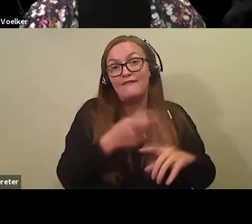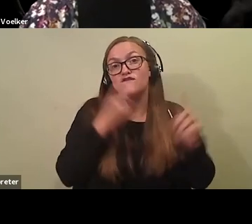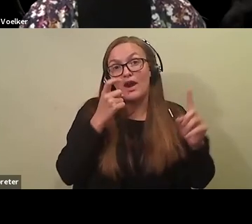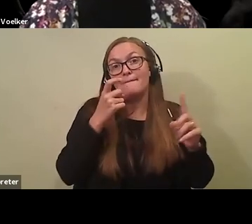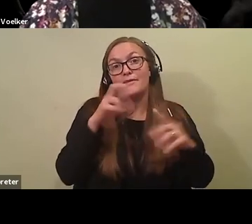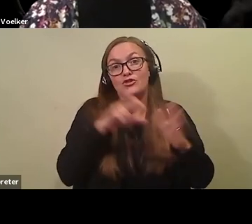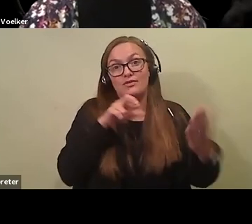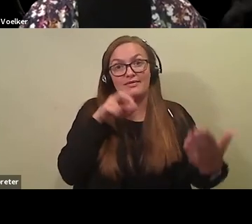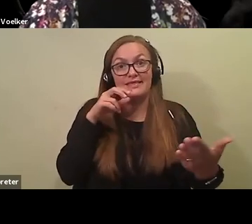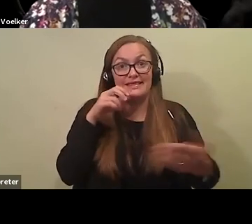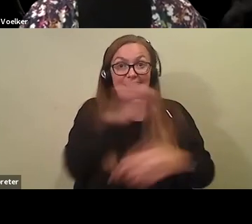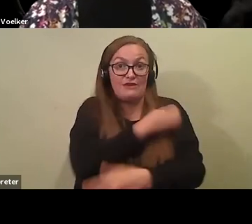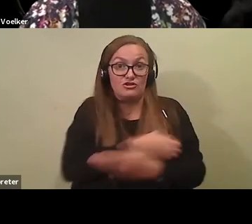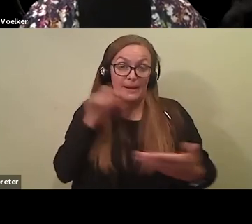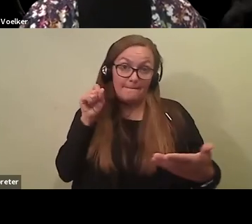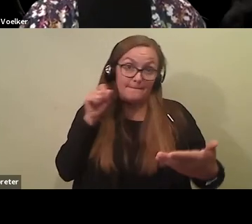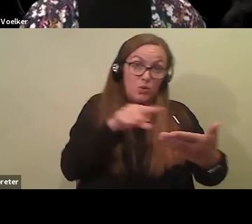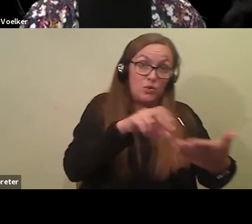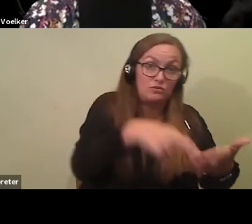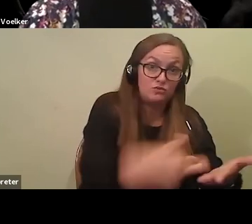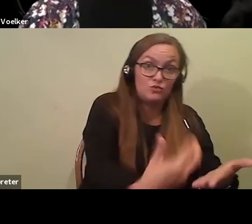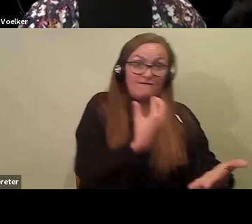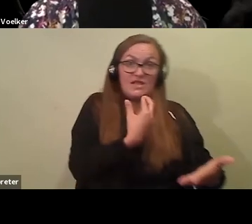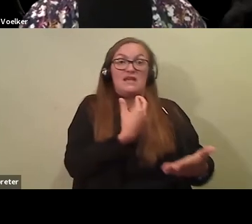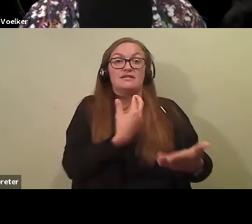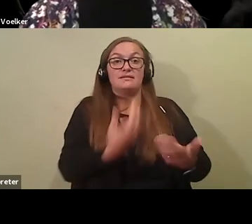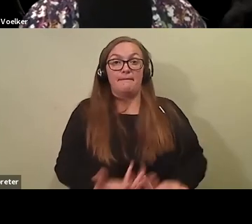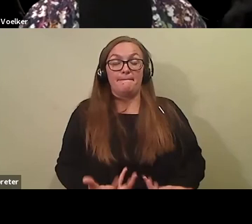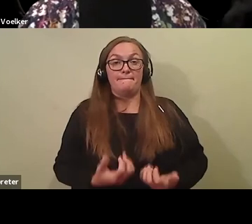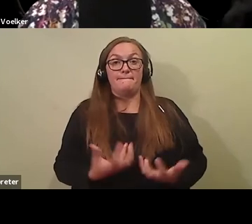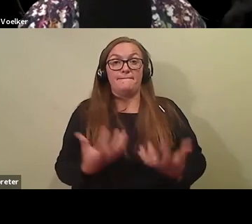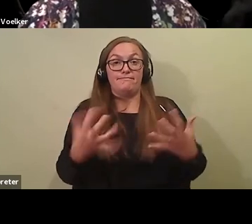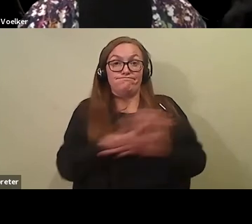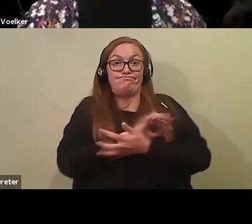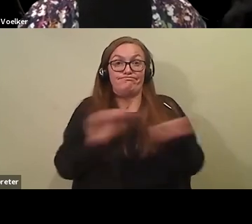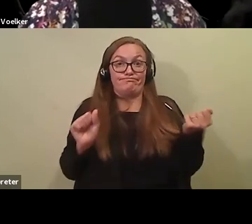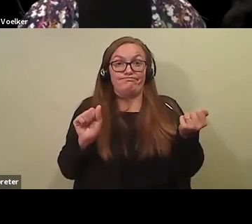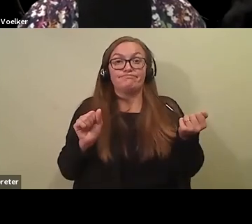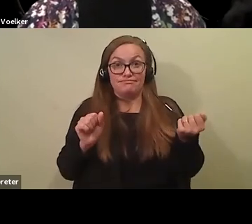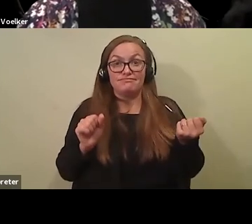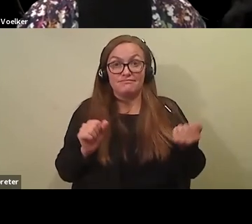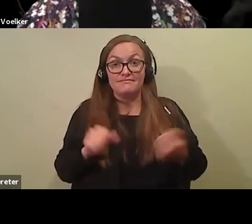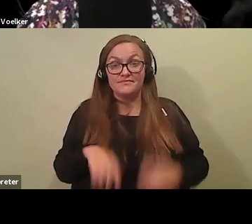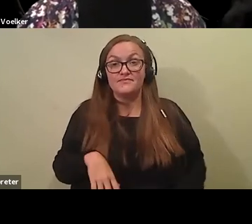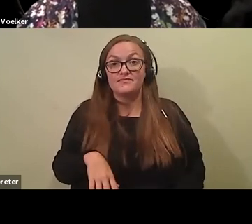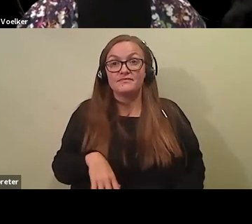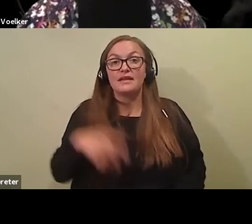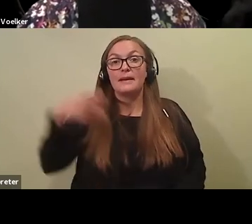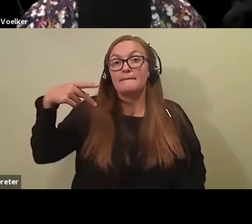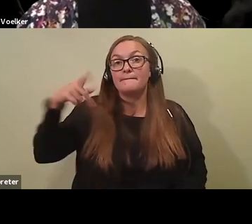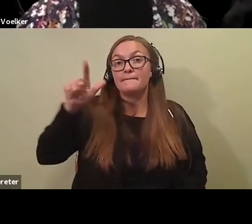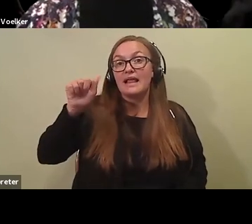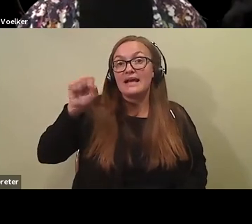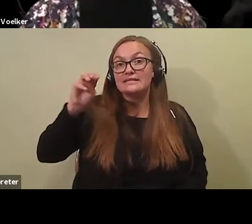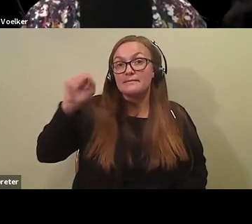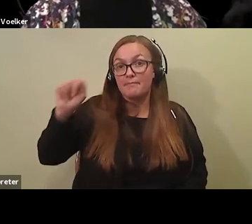planet's atmosphere. So, because as soon as that laser hits the planet's atmosphere, it's going to plasmify everything. And plasma, just like